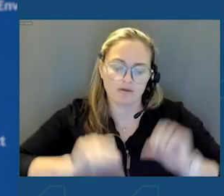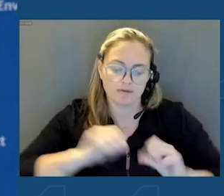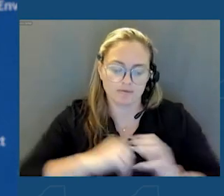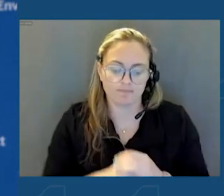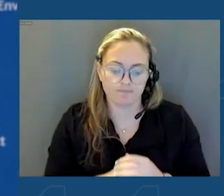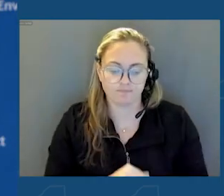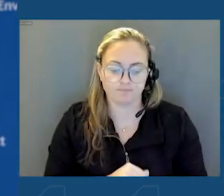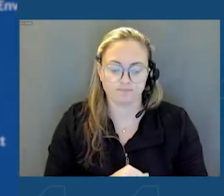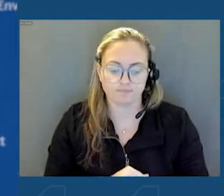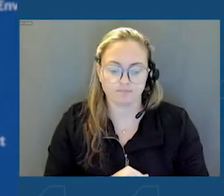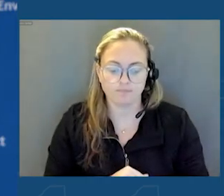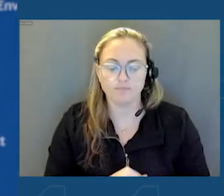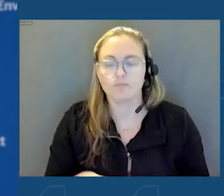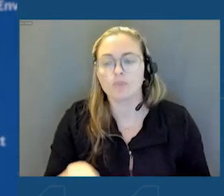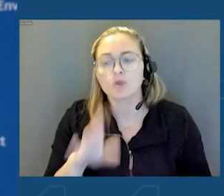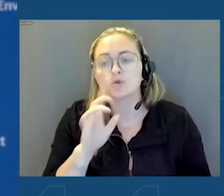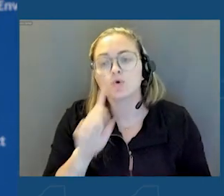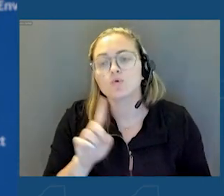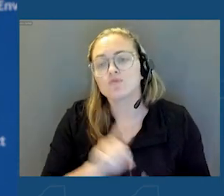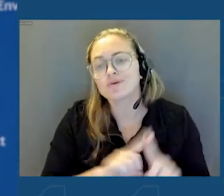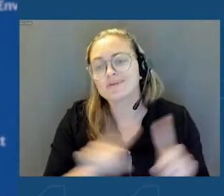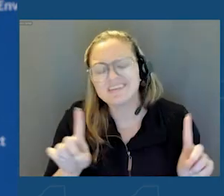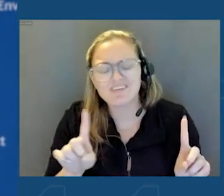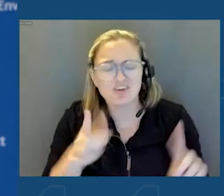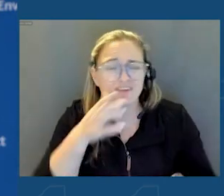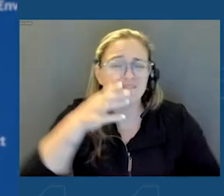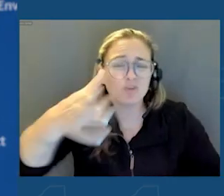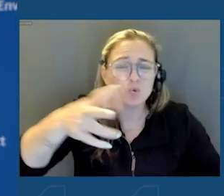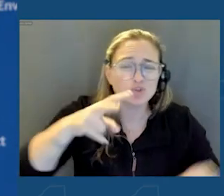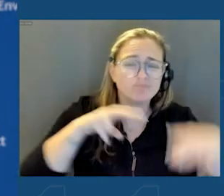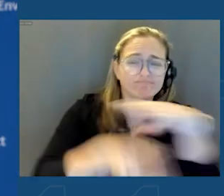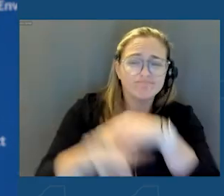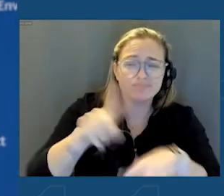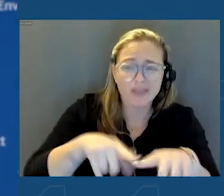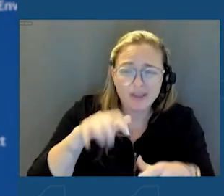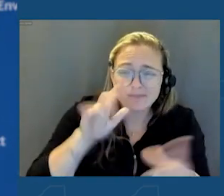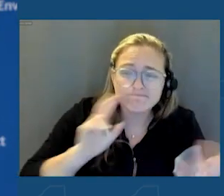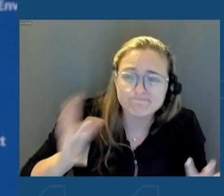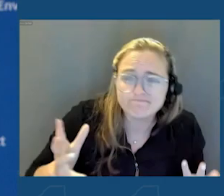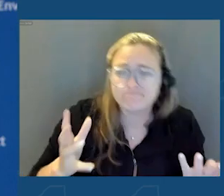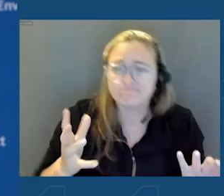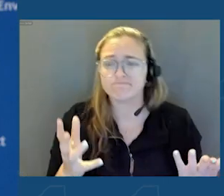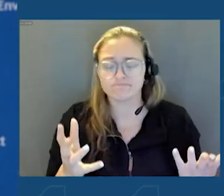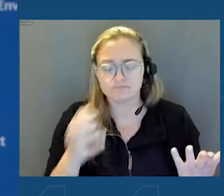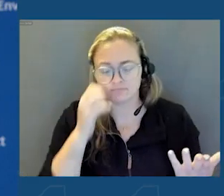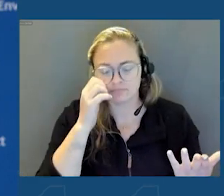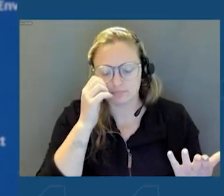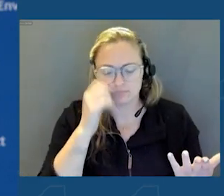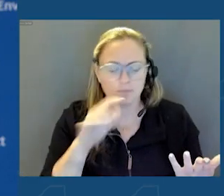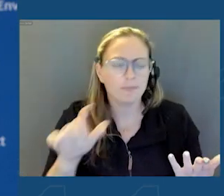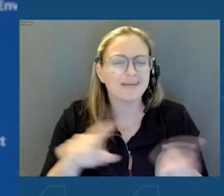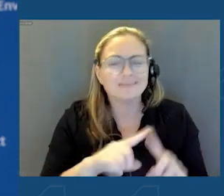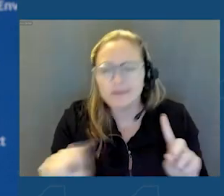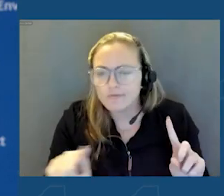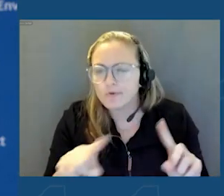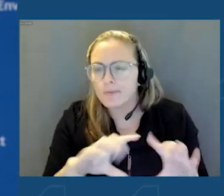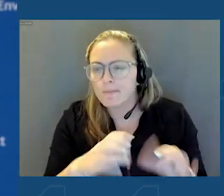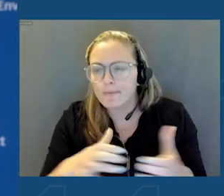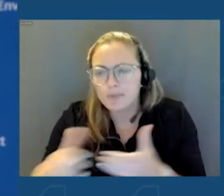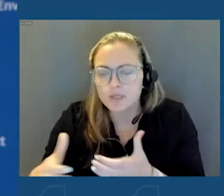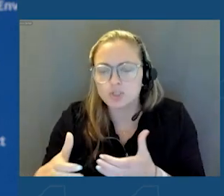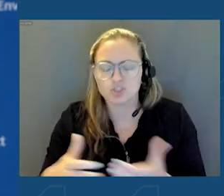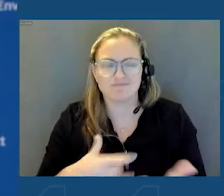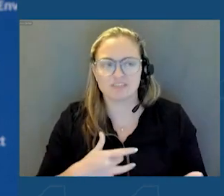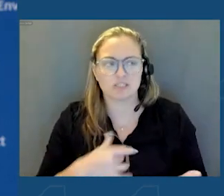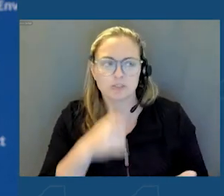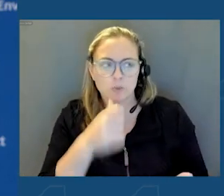avert future disasters, but also we need to protect vulnerable populations. Those who don't feel they have the political voice,